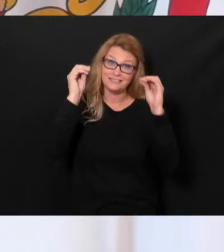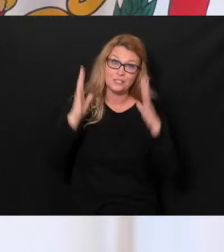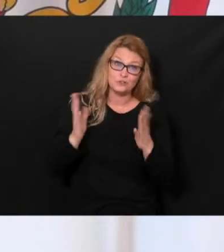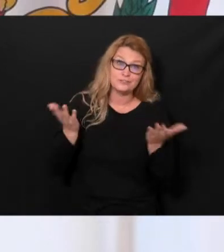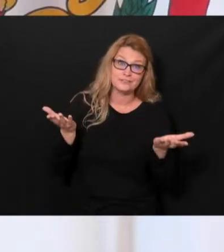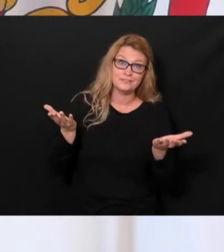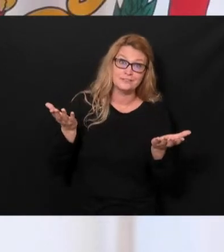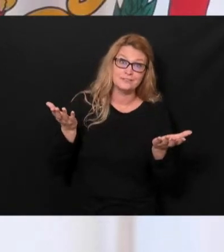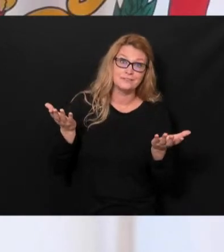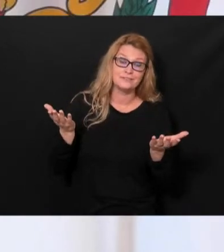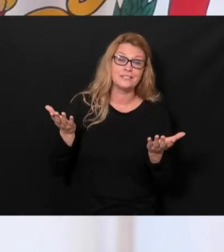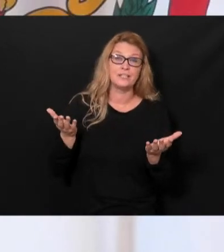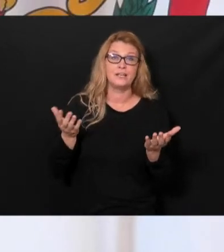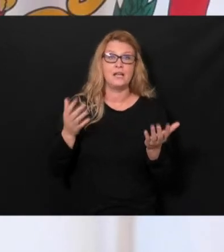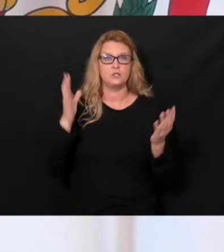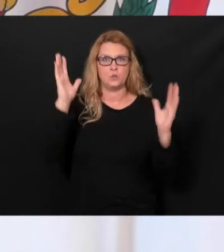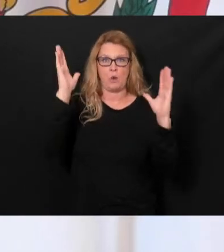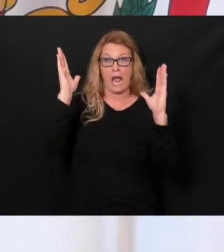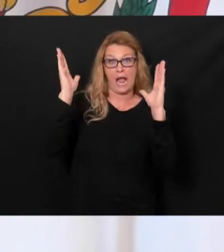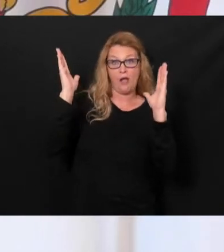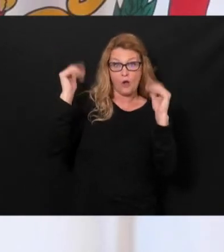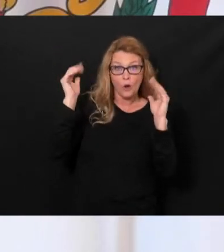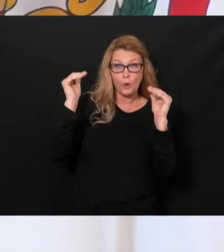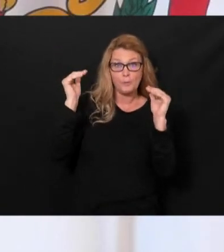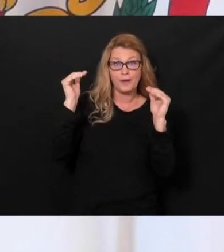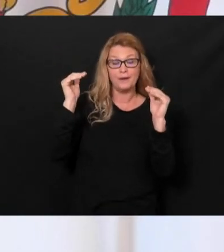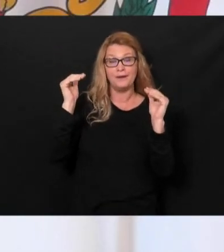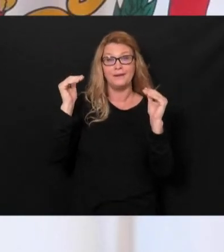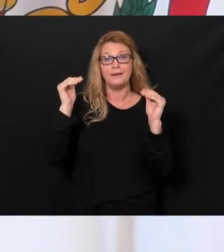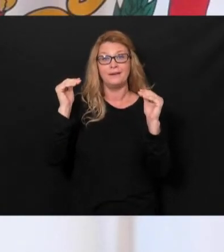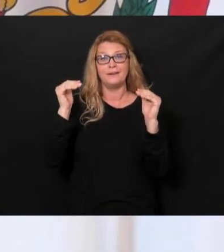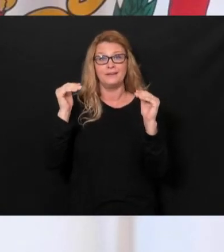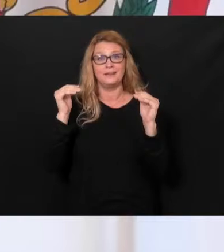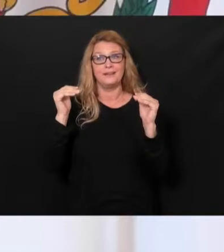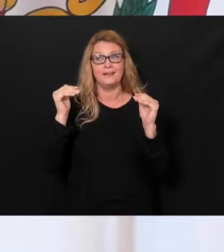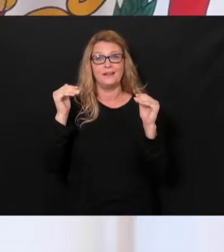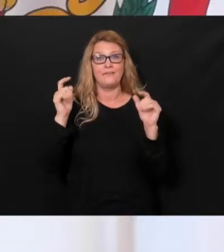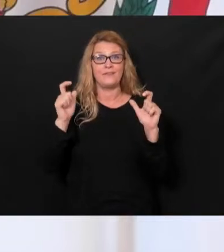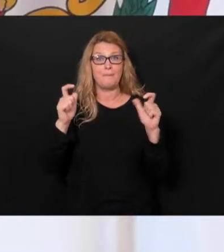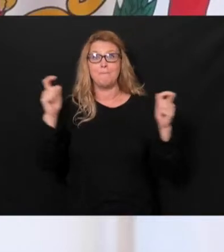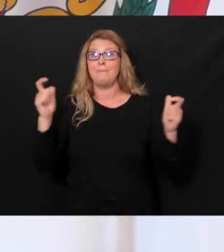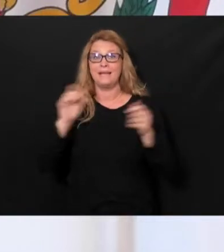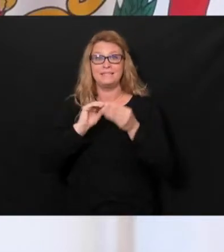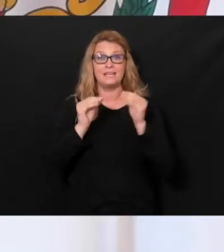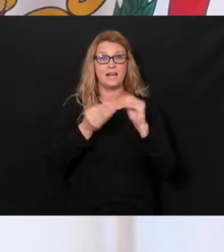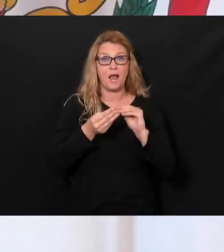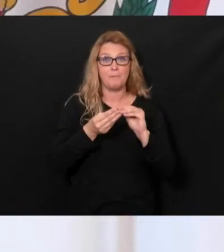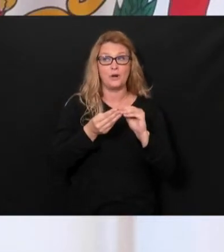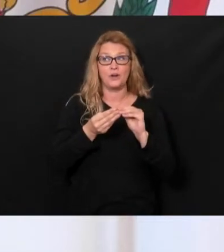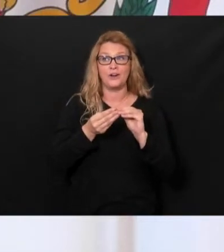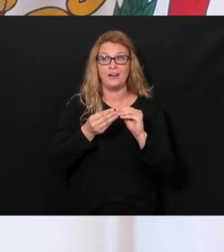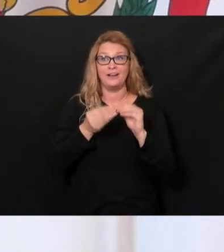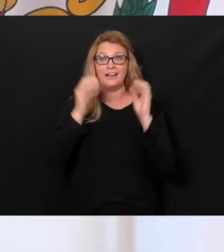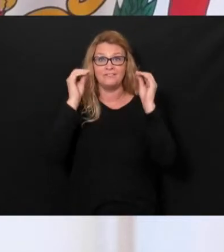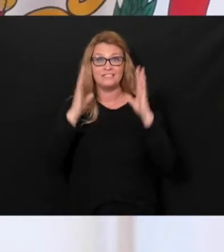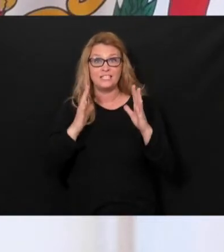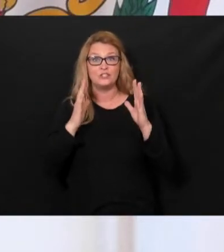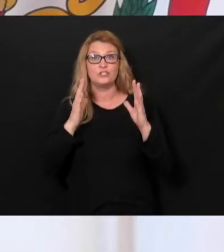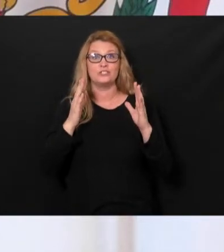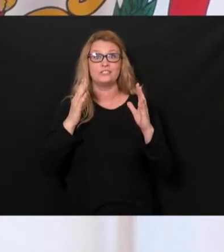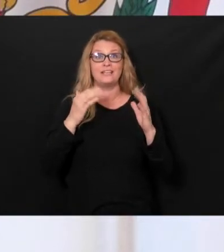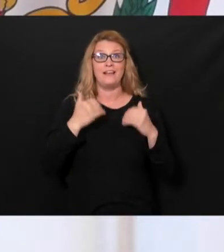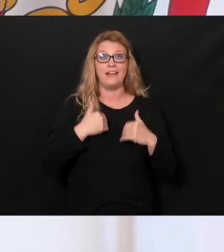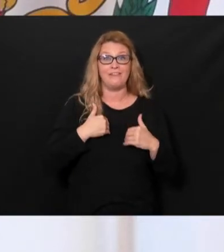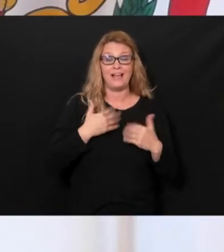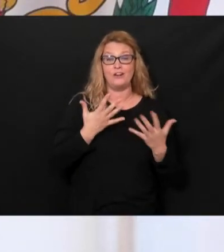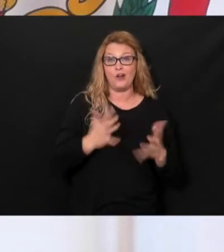so I hope that a tremendous amount of them have already had their shots, but I know it's age 50